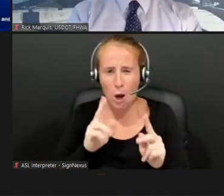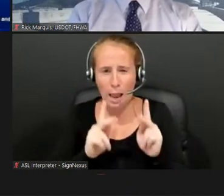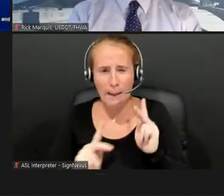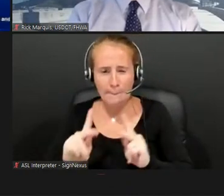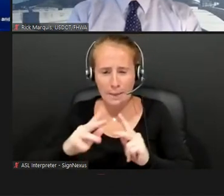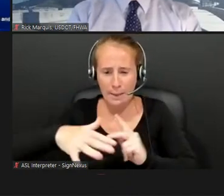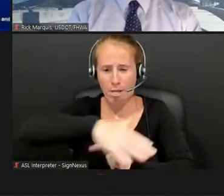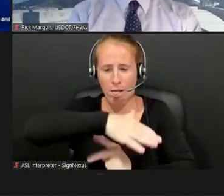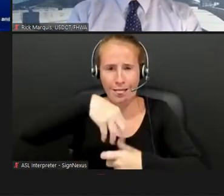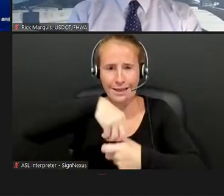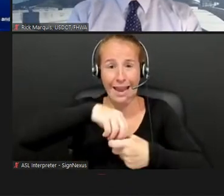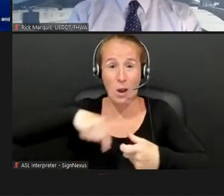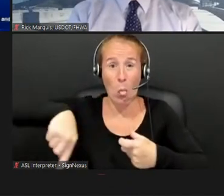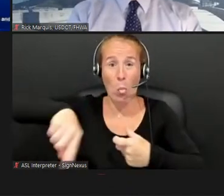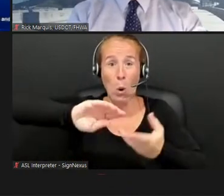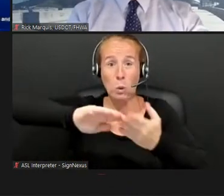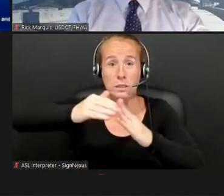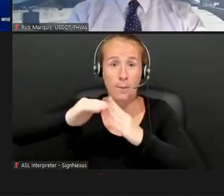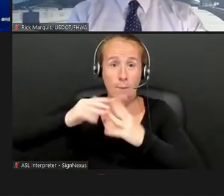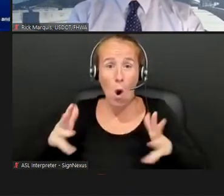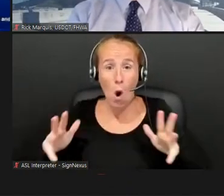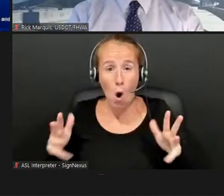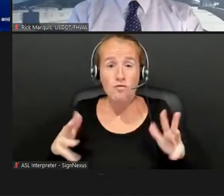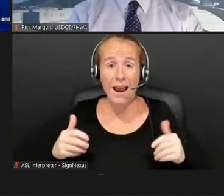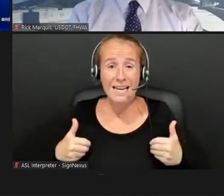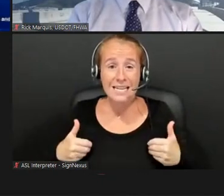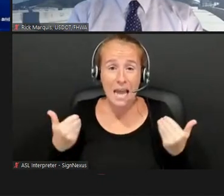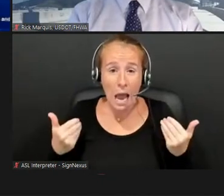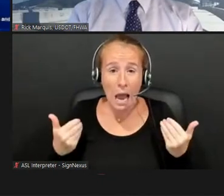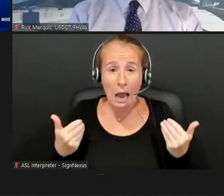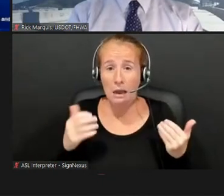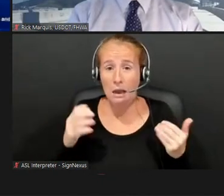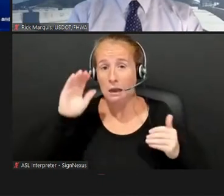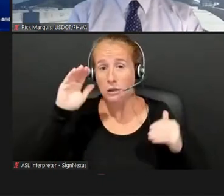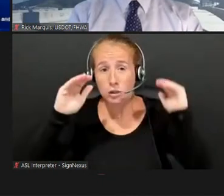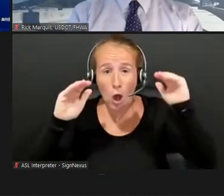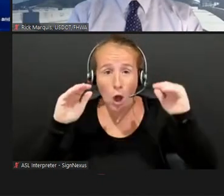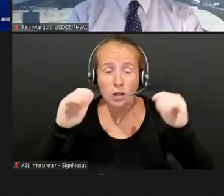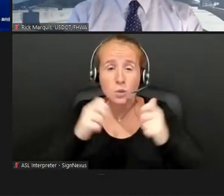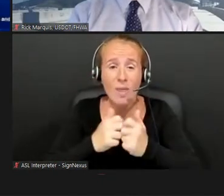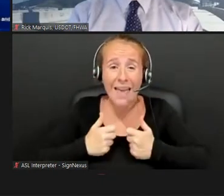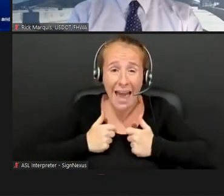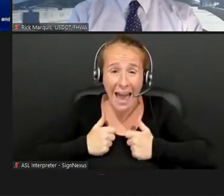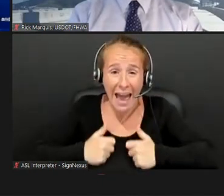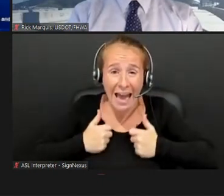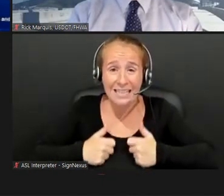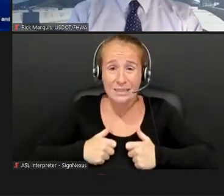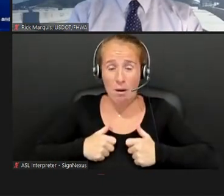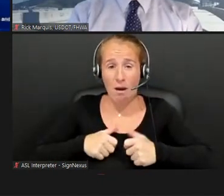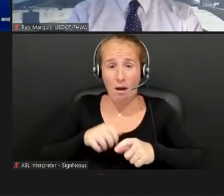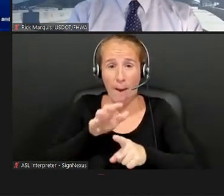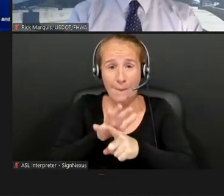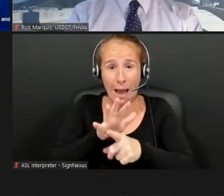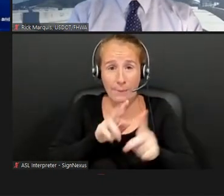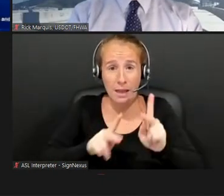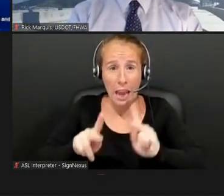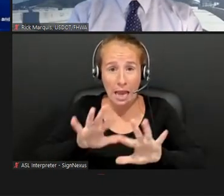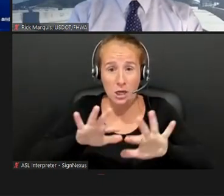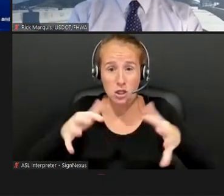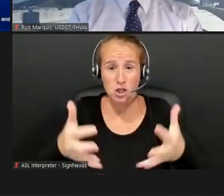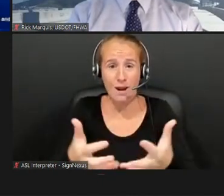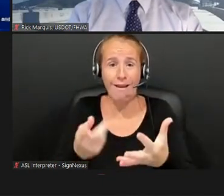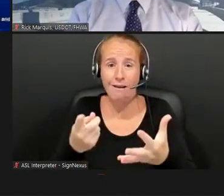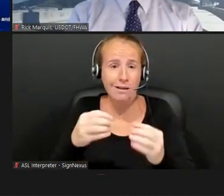that already you know youth there and adults it's like the highest asthma population in the world you're just further going to